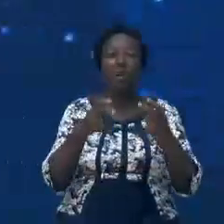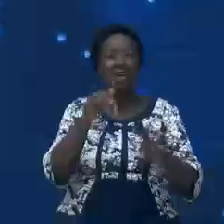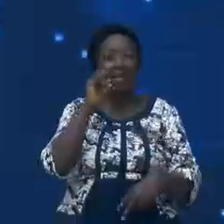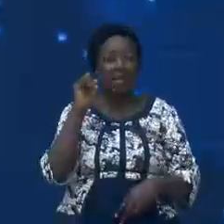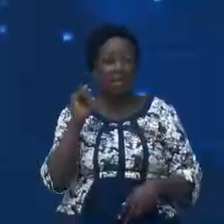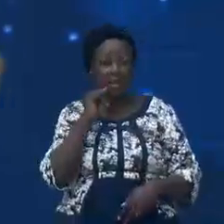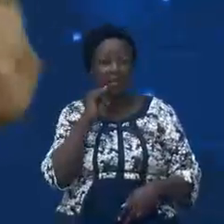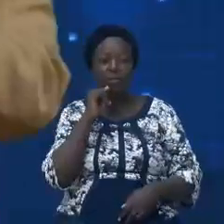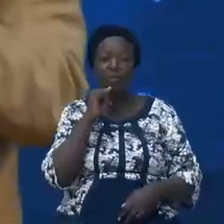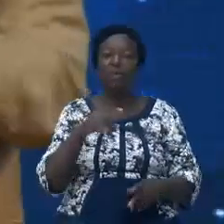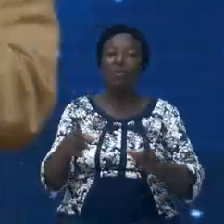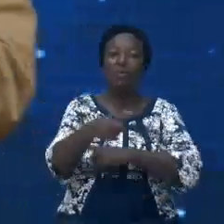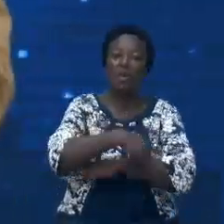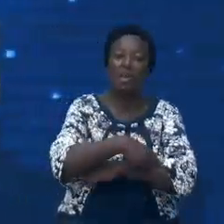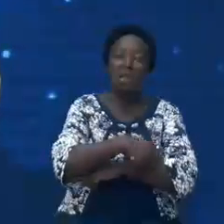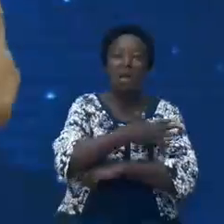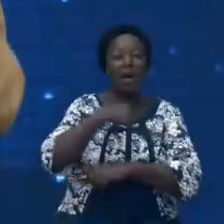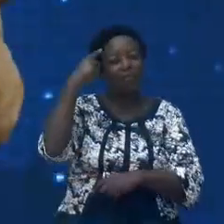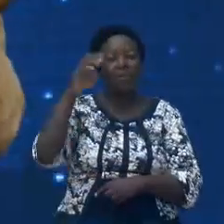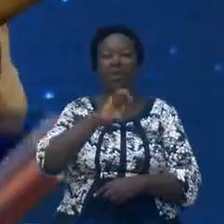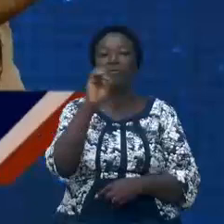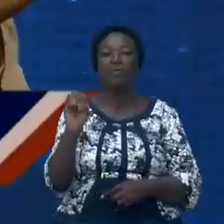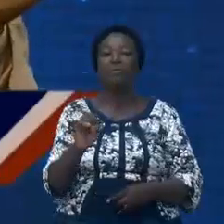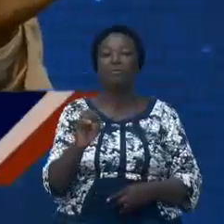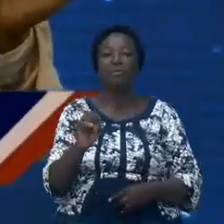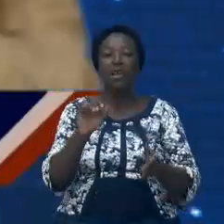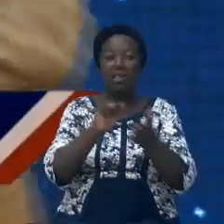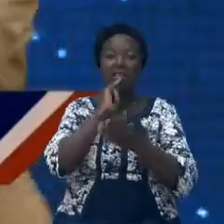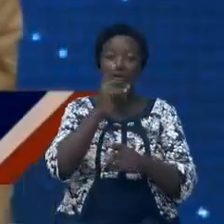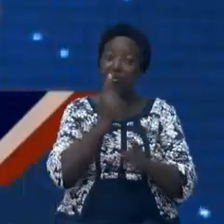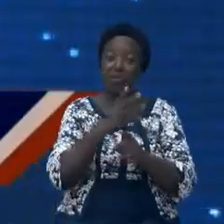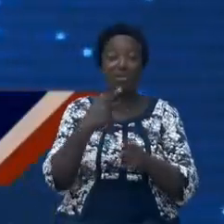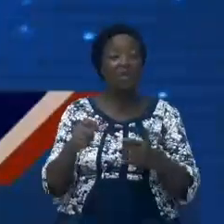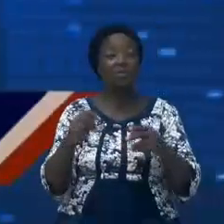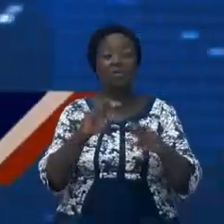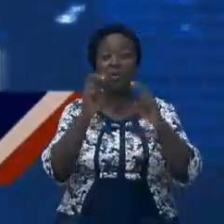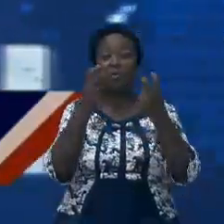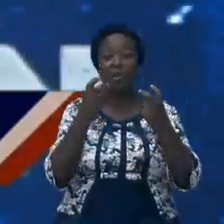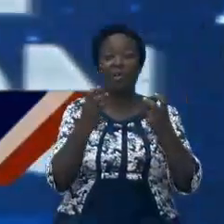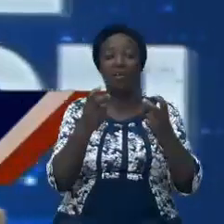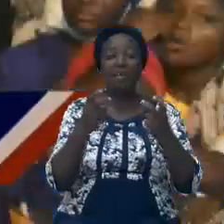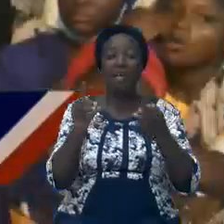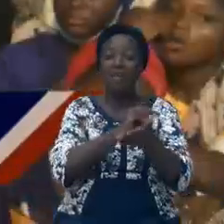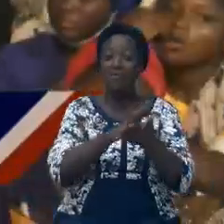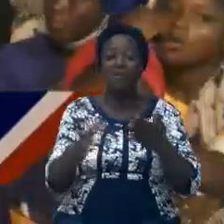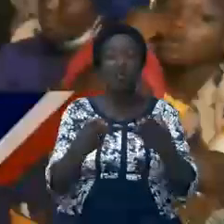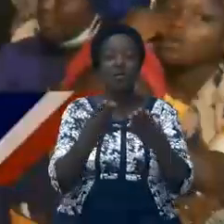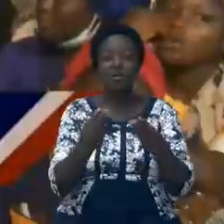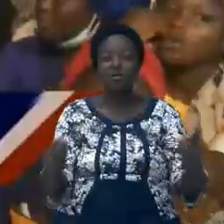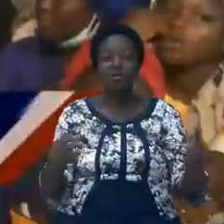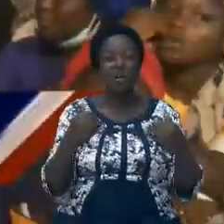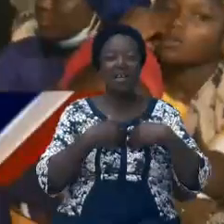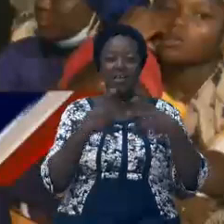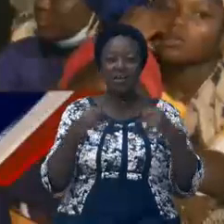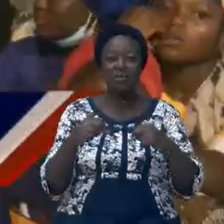today. I'm talking to you on the topic yesterday, today, and forever. That's the topic